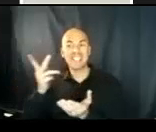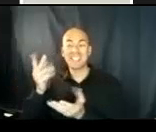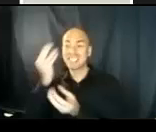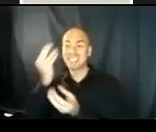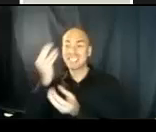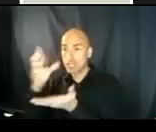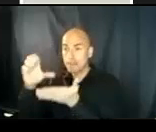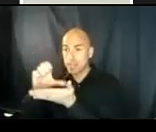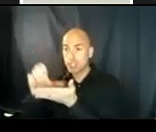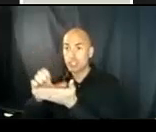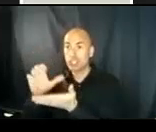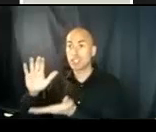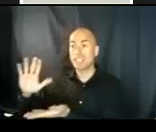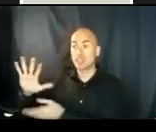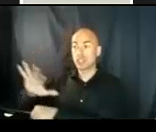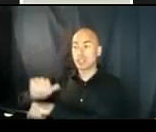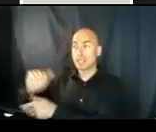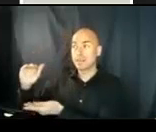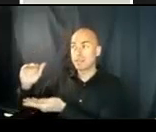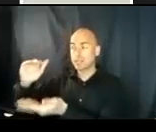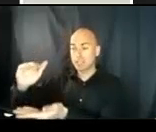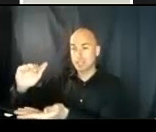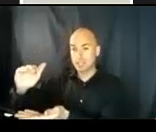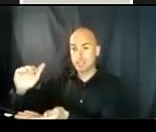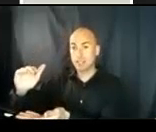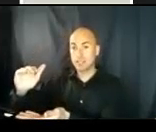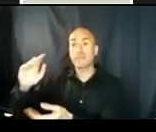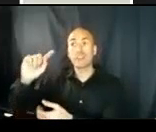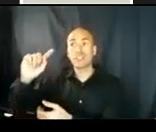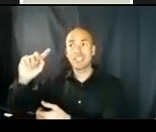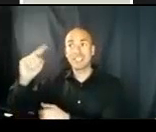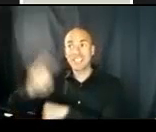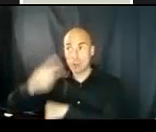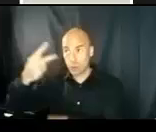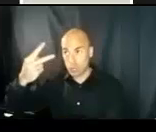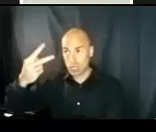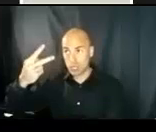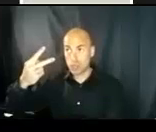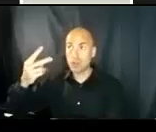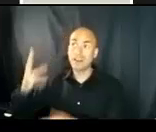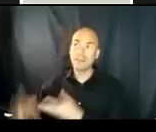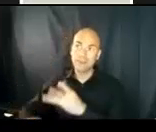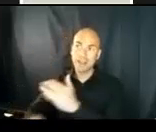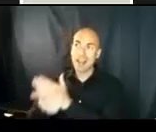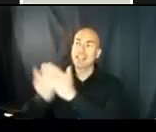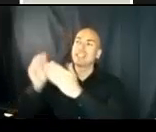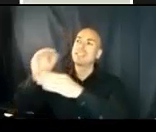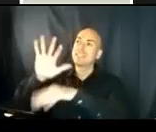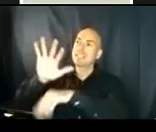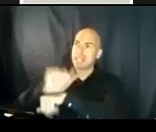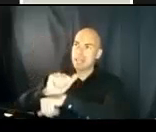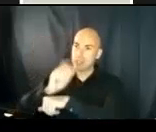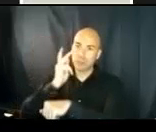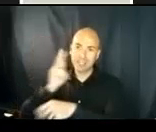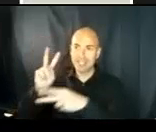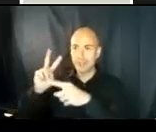the assignment that you're completed on day one. On day two, she added the assignment, and you see some